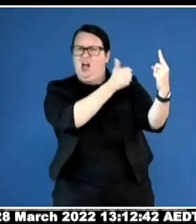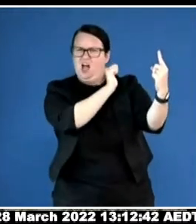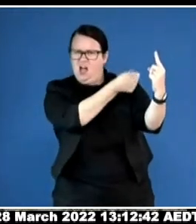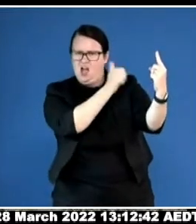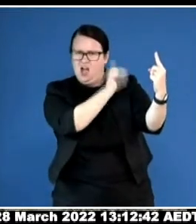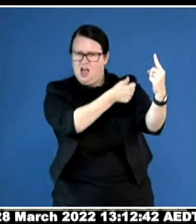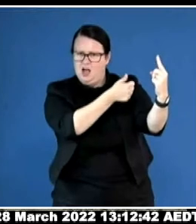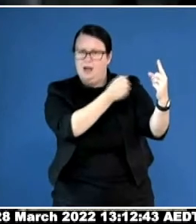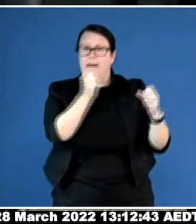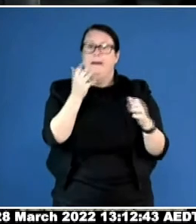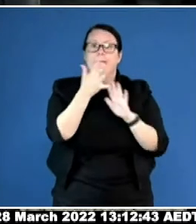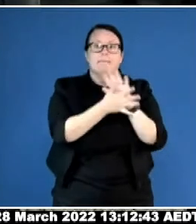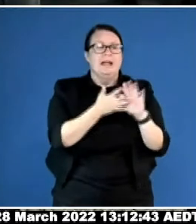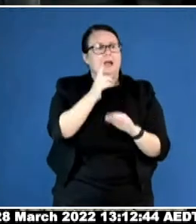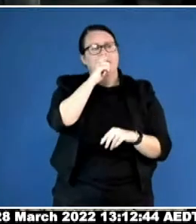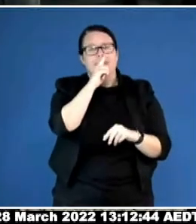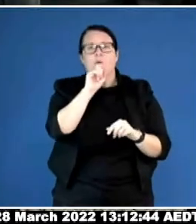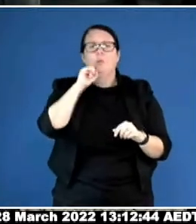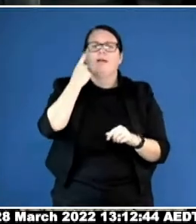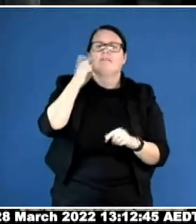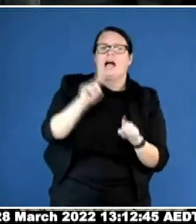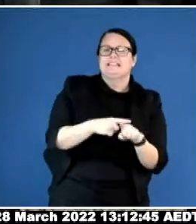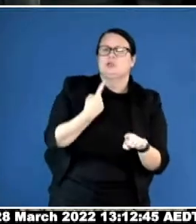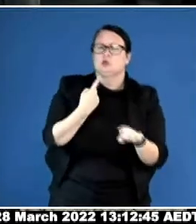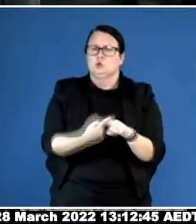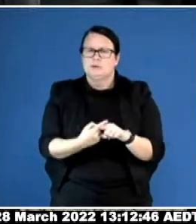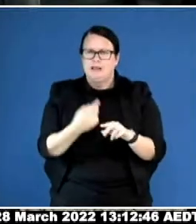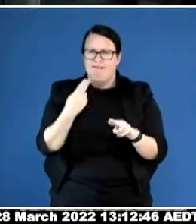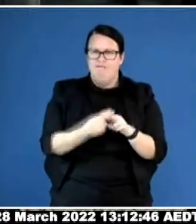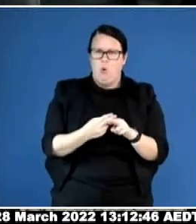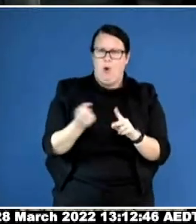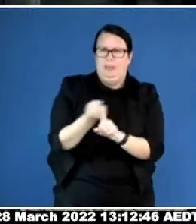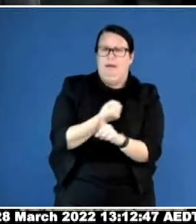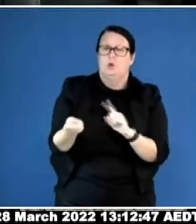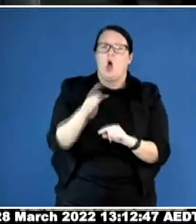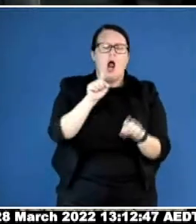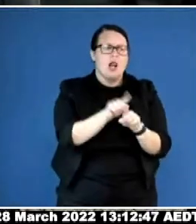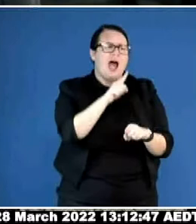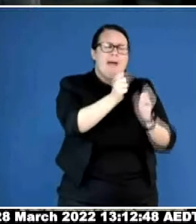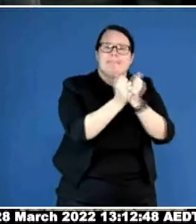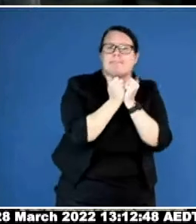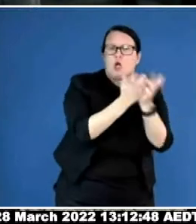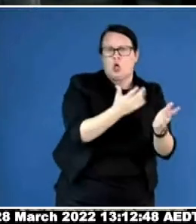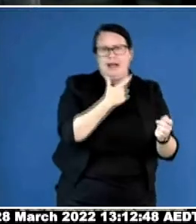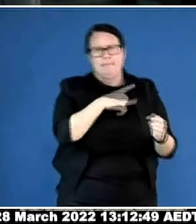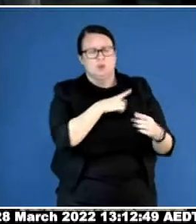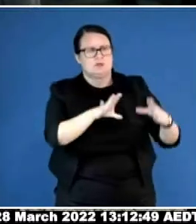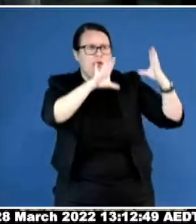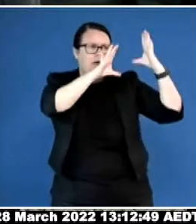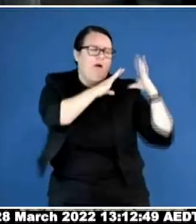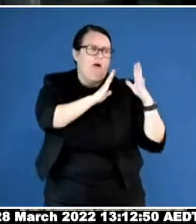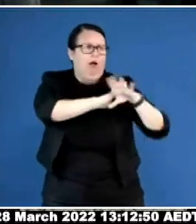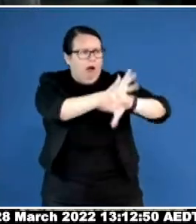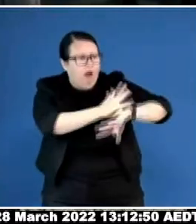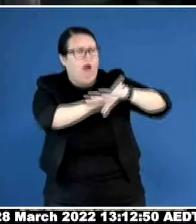be explained away or excused as carer burnout, because they're taking on this burden of caring for a partner